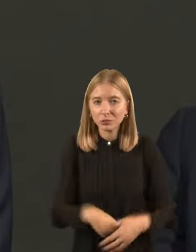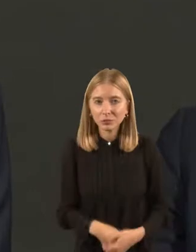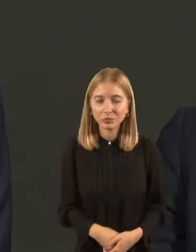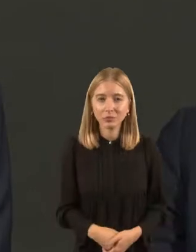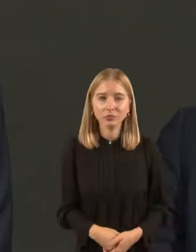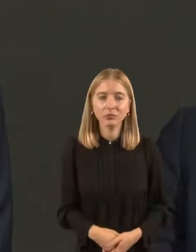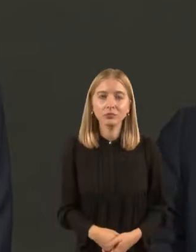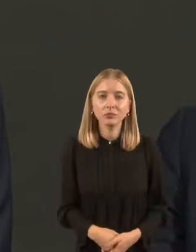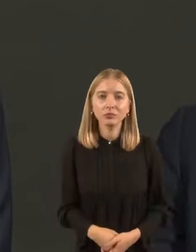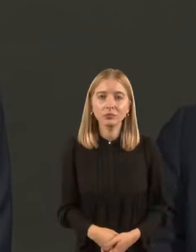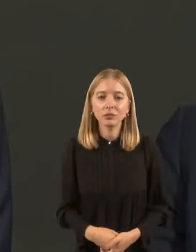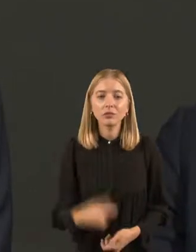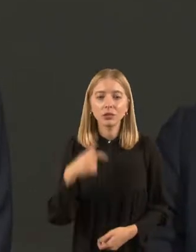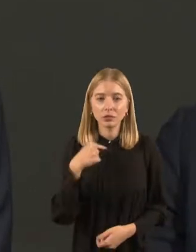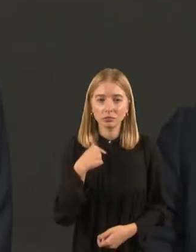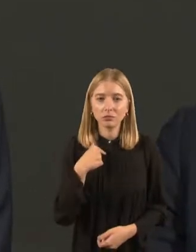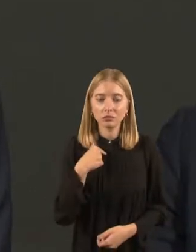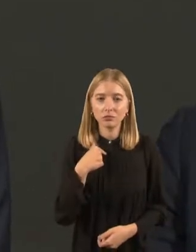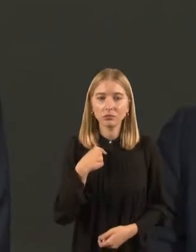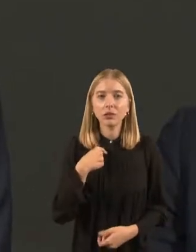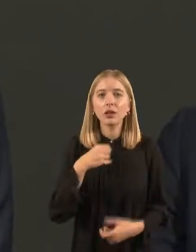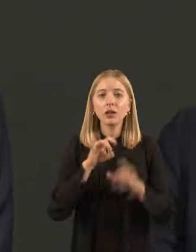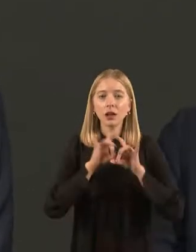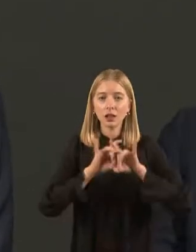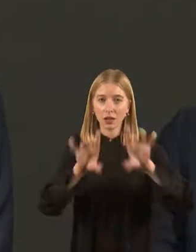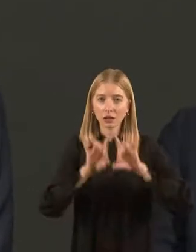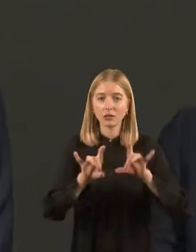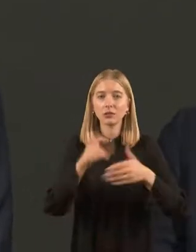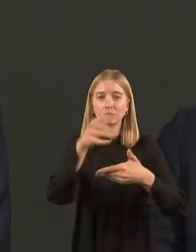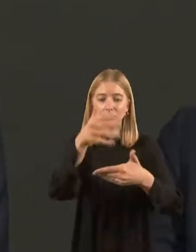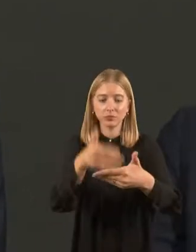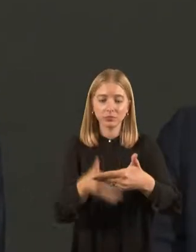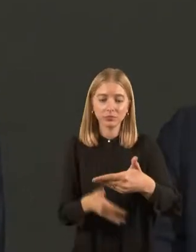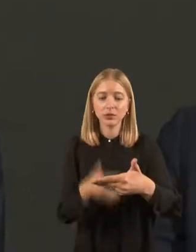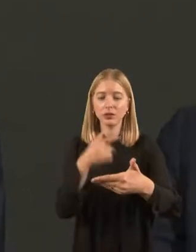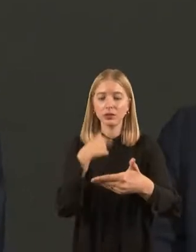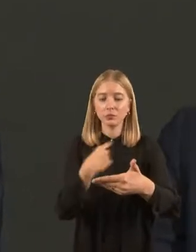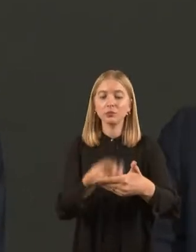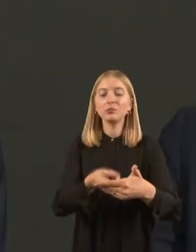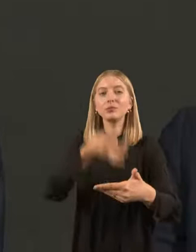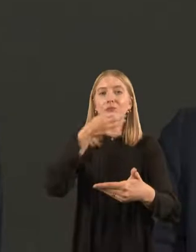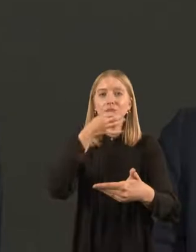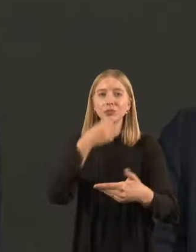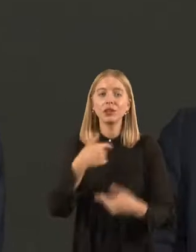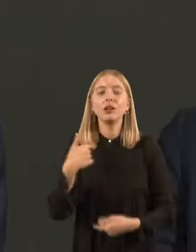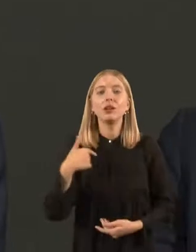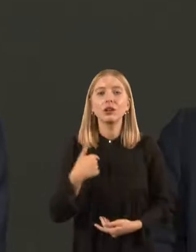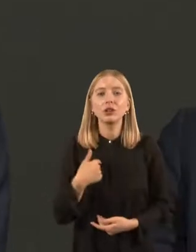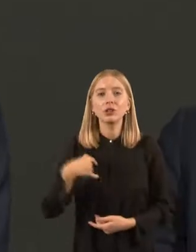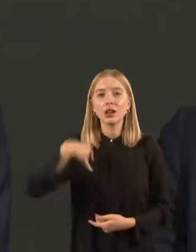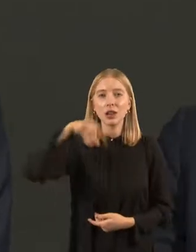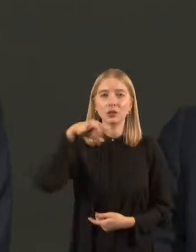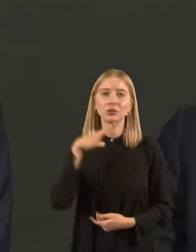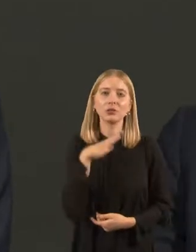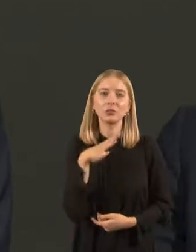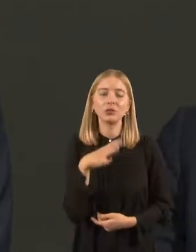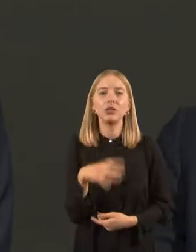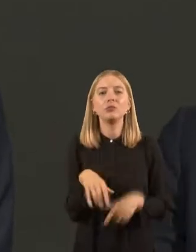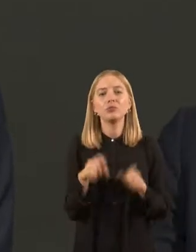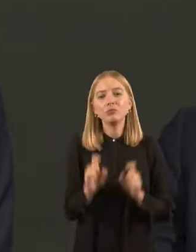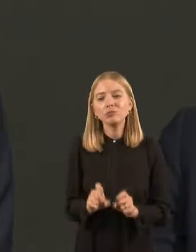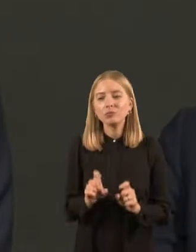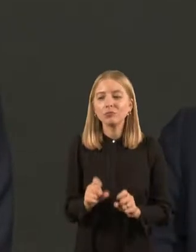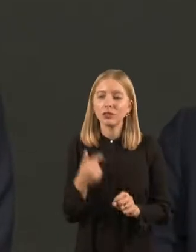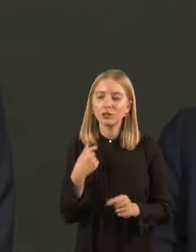And the certain steps that are being made nowadays in the politics only encourages the use